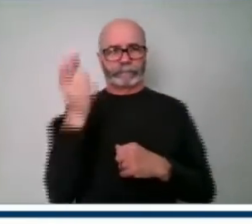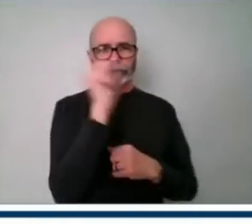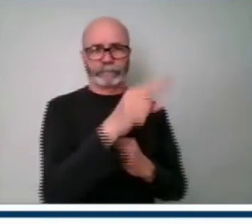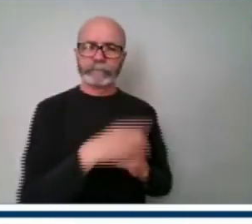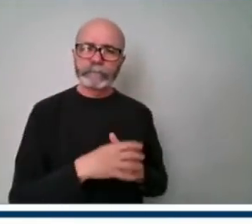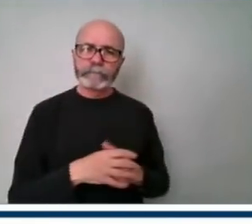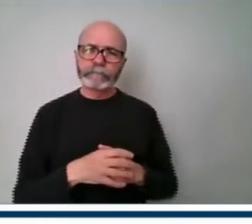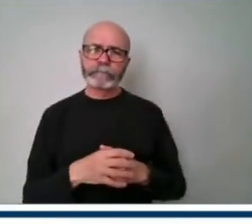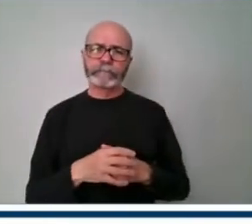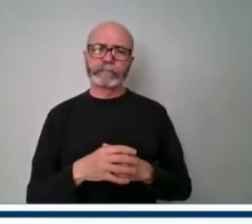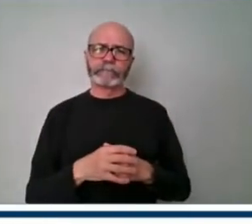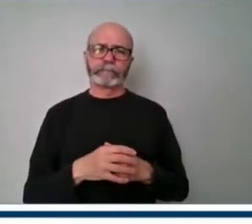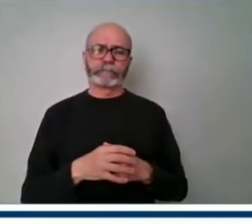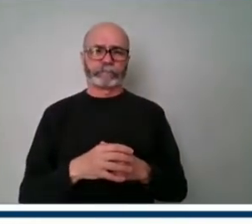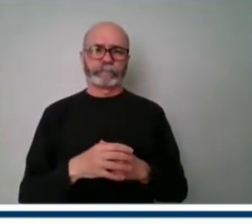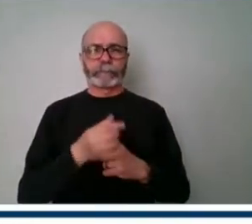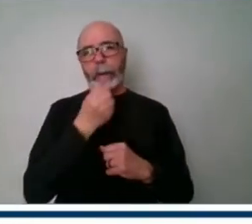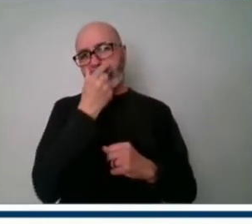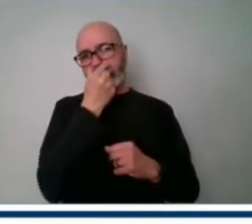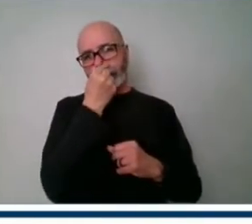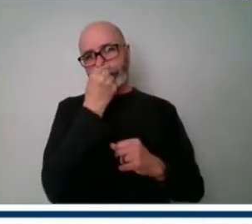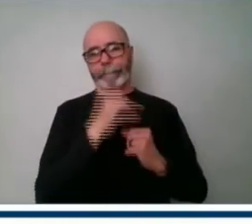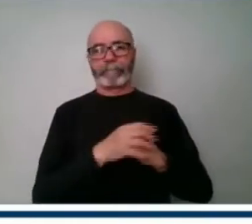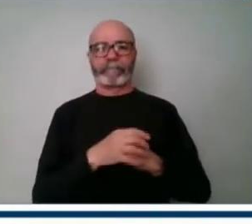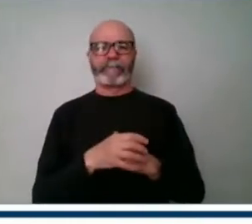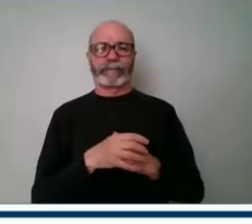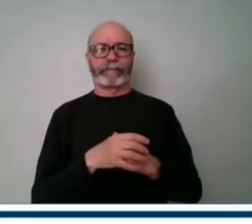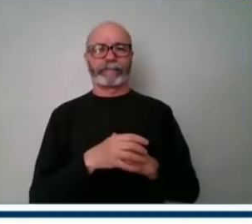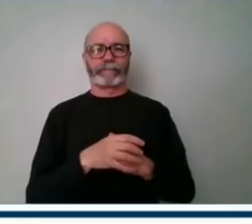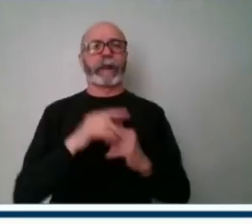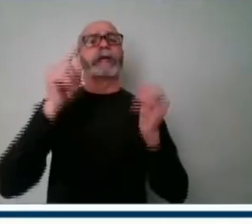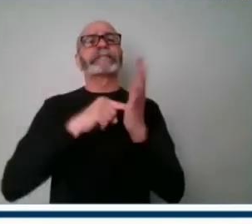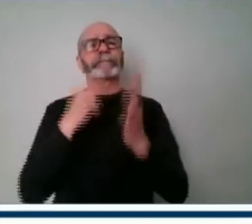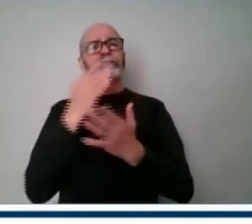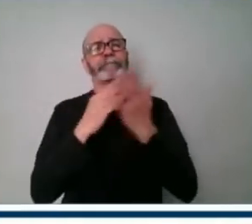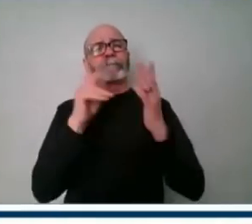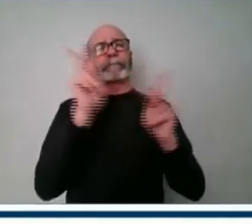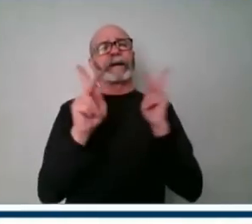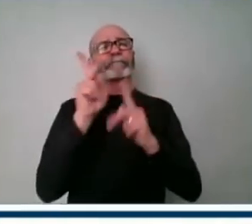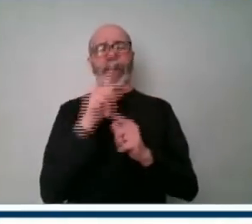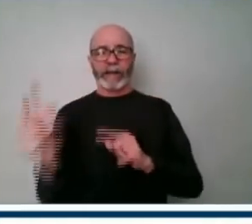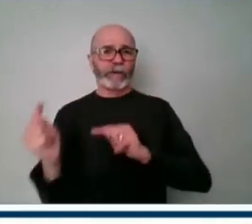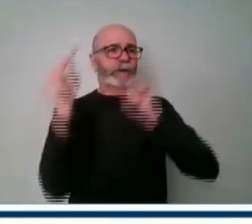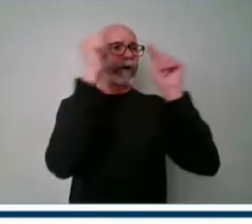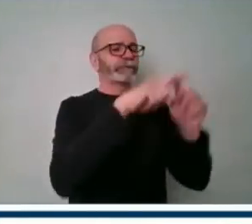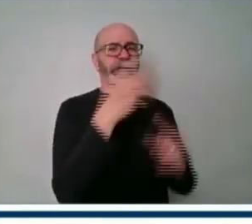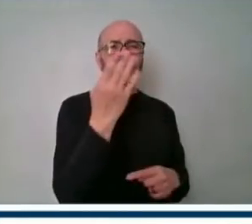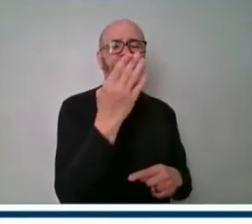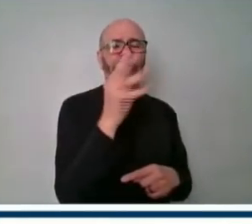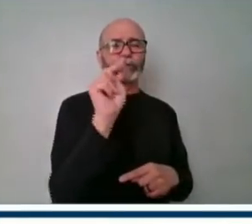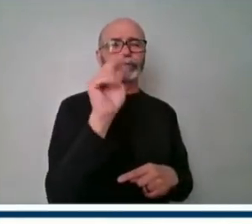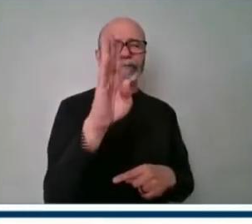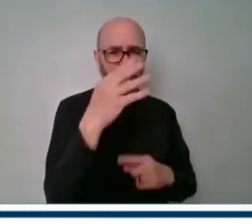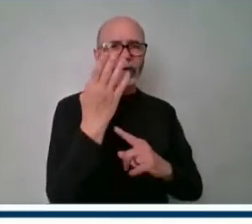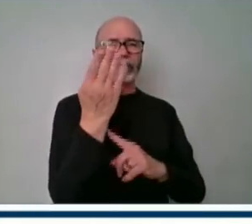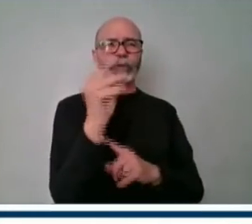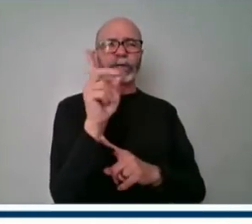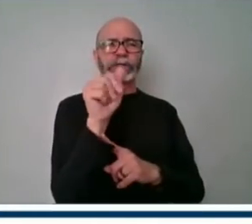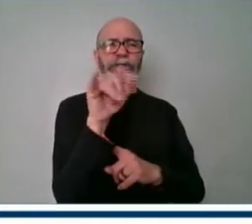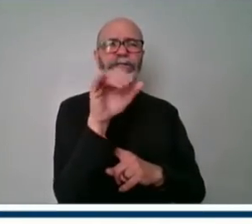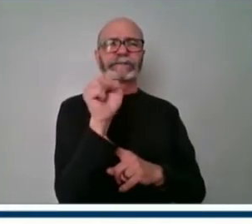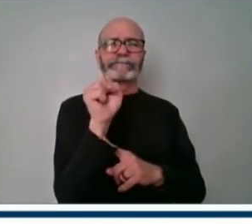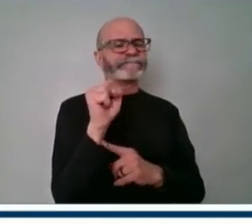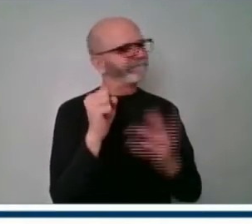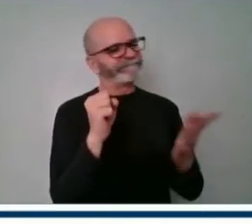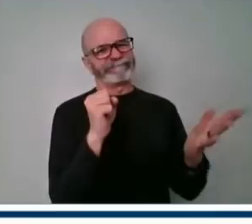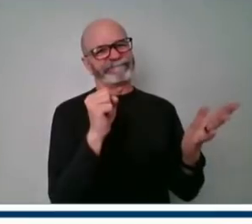still? I recognize it's not in your control, but do you know? I don't know what decisions New Brunswick is making. I